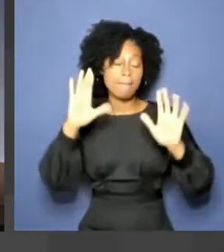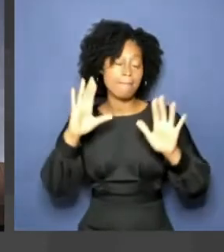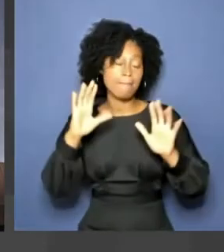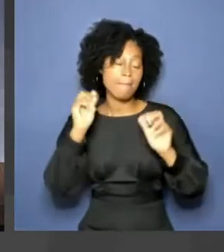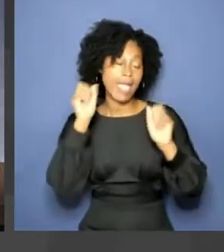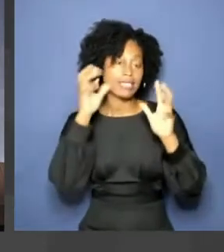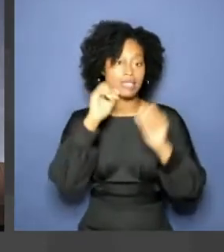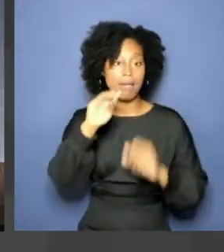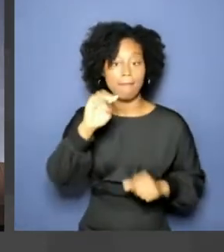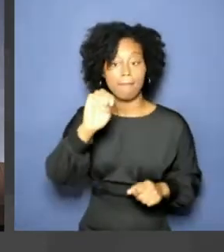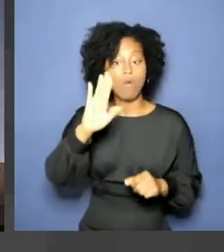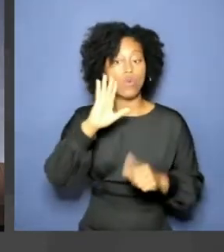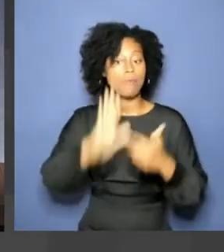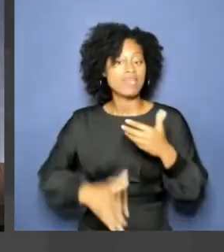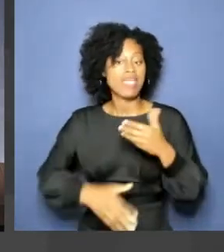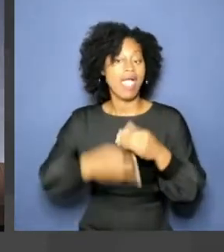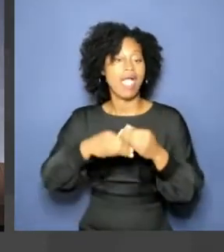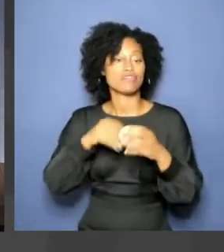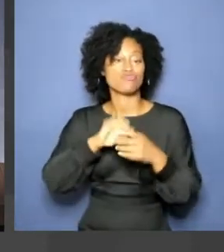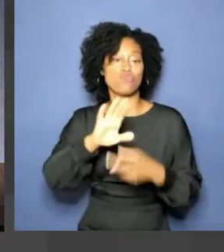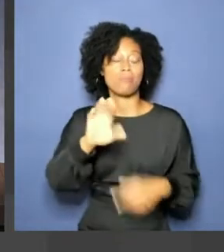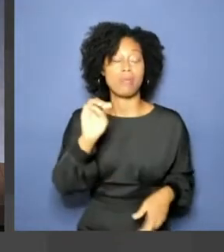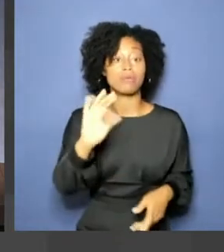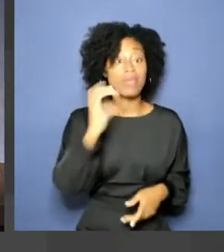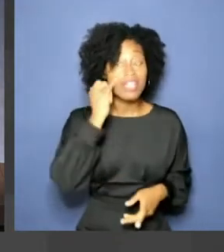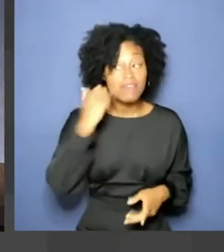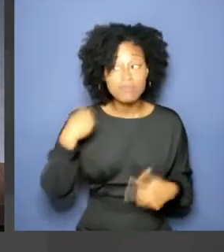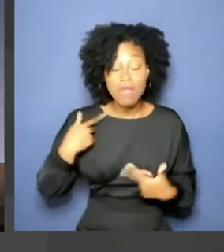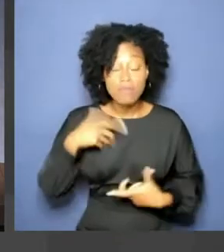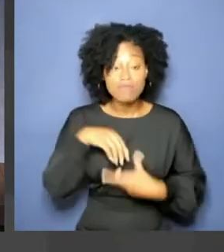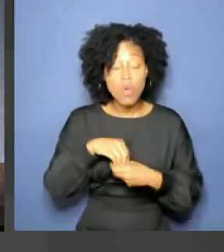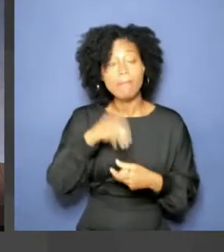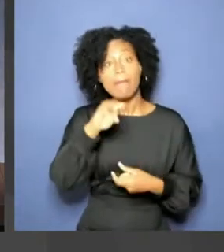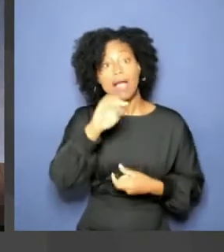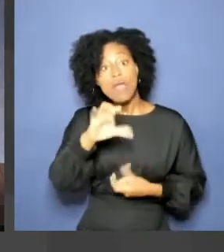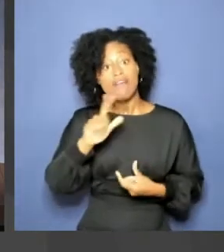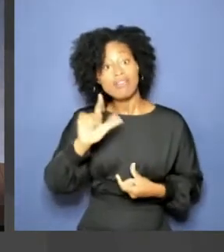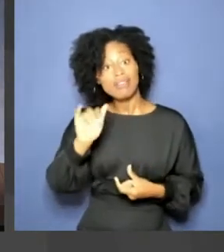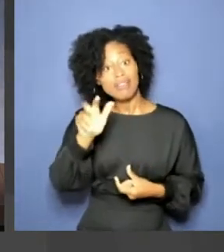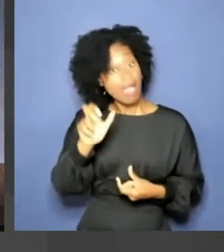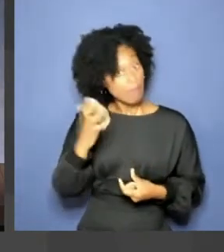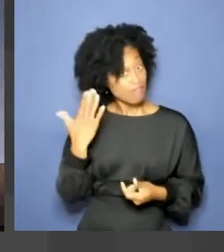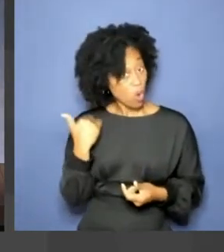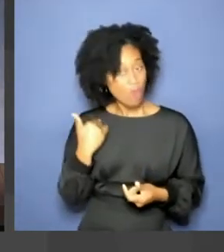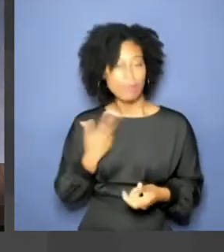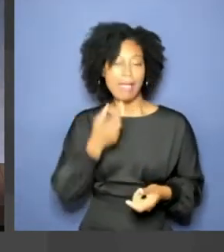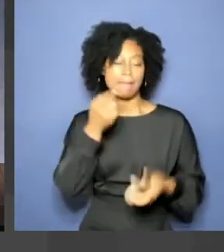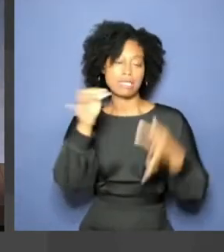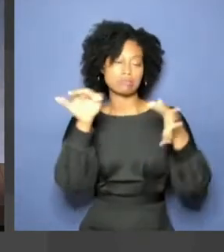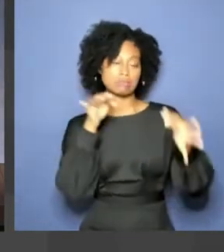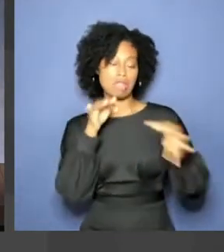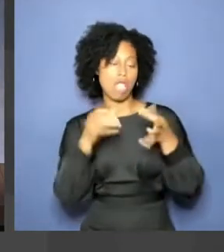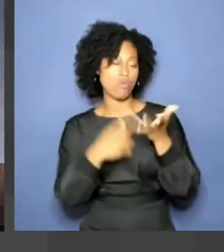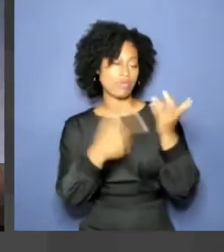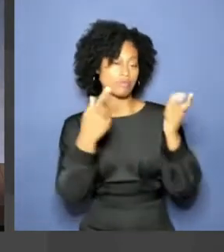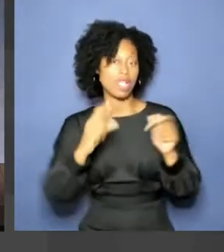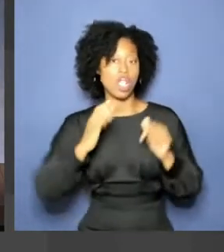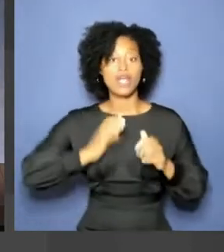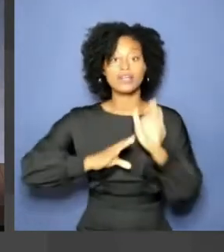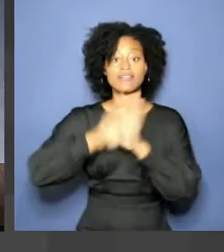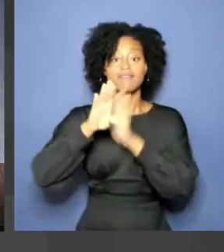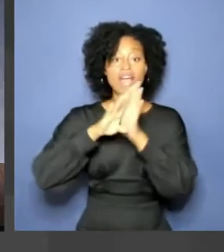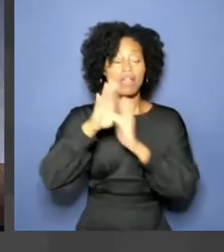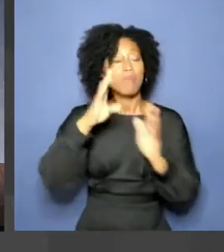Minecraft. For those of you who haven't been a part of Minecraft Live before, here's how it works. Our developers came up with 3